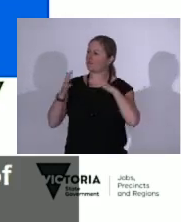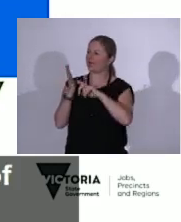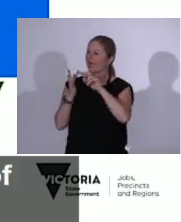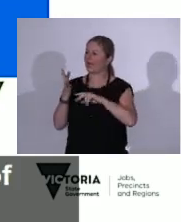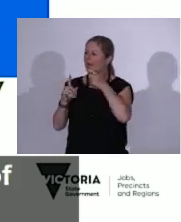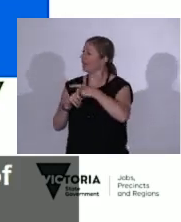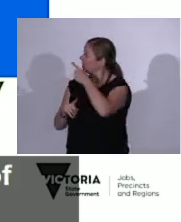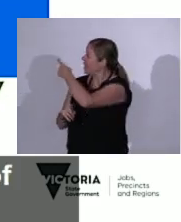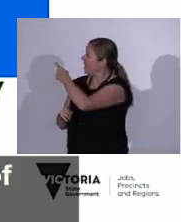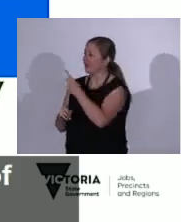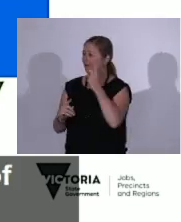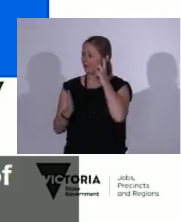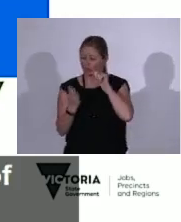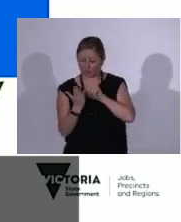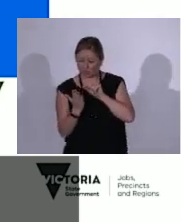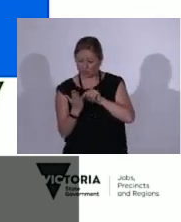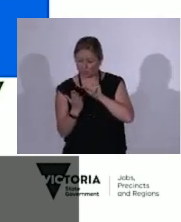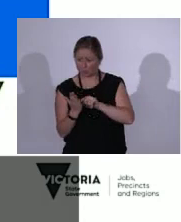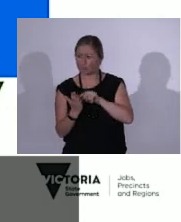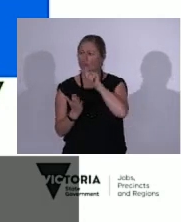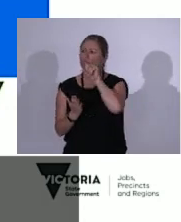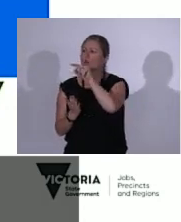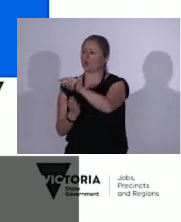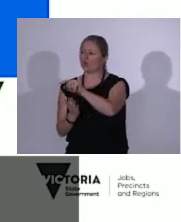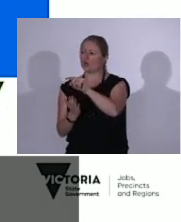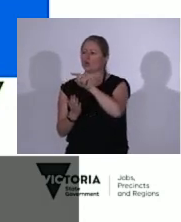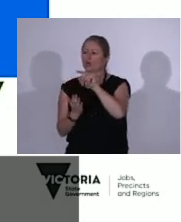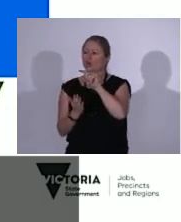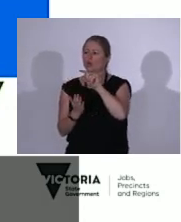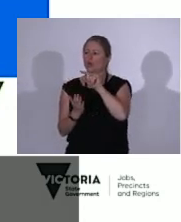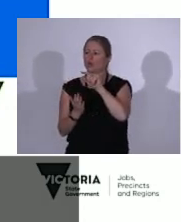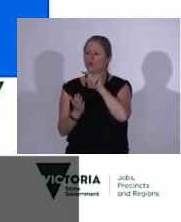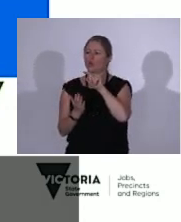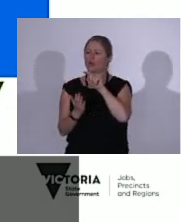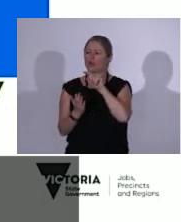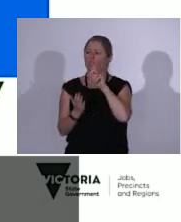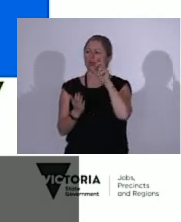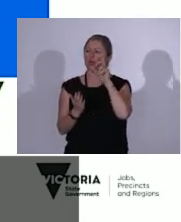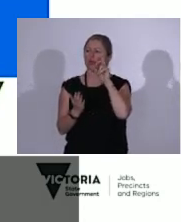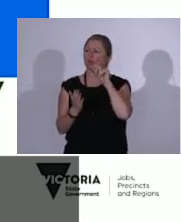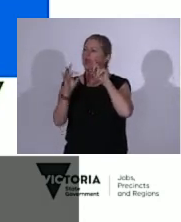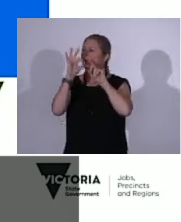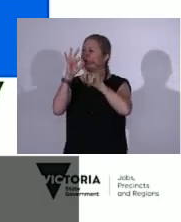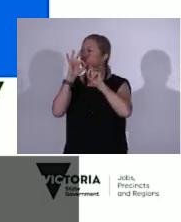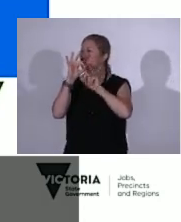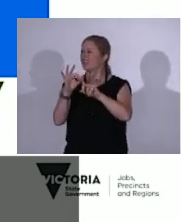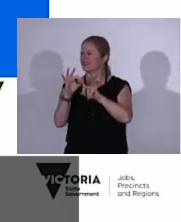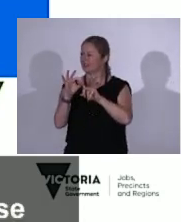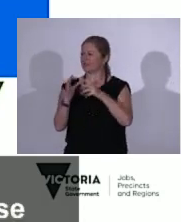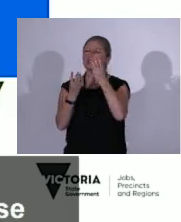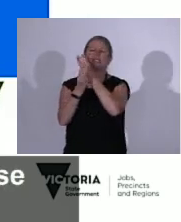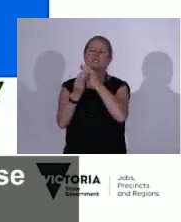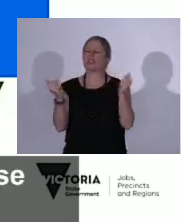screen. And you can just fly through some of those questions. Some of the questions are